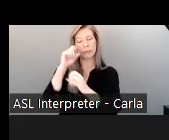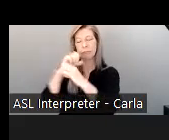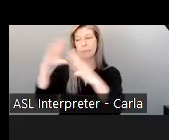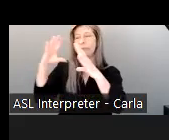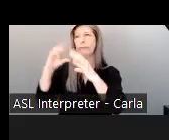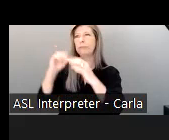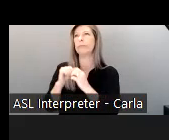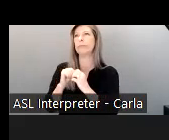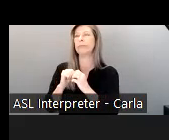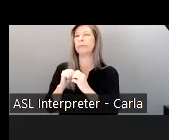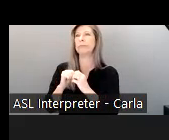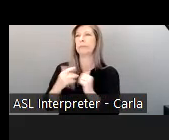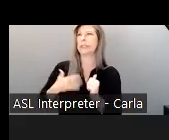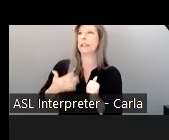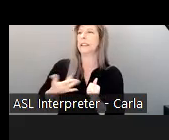sensations,